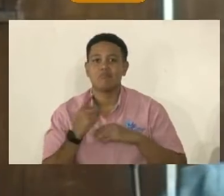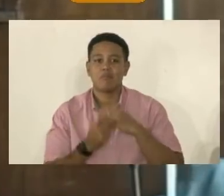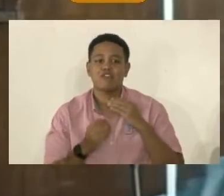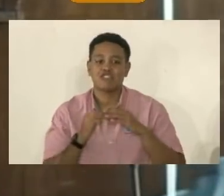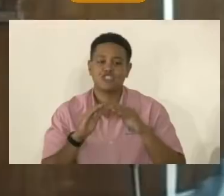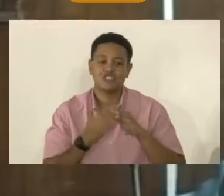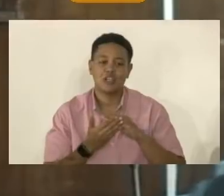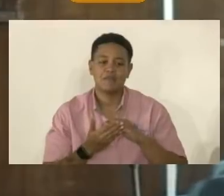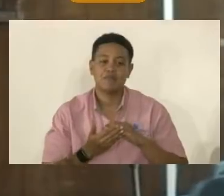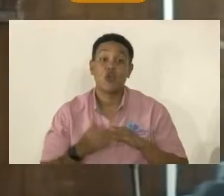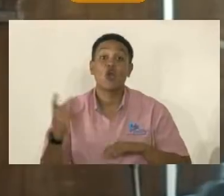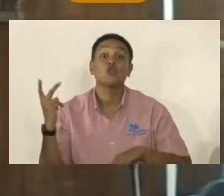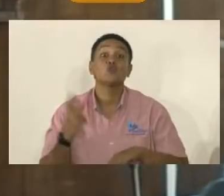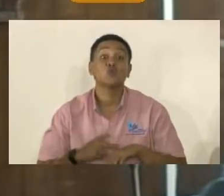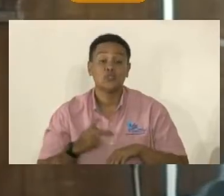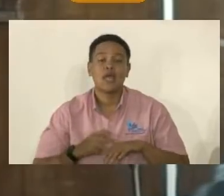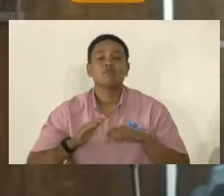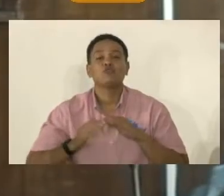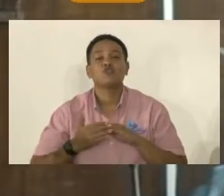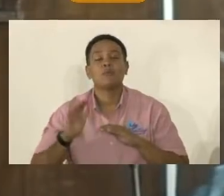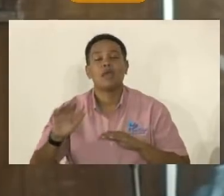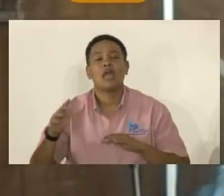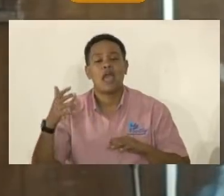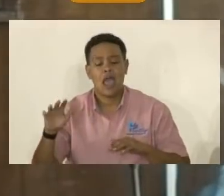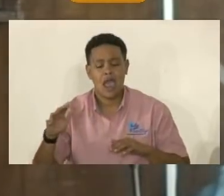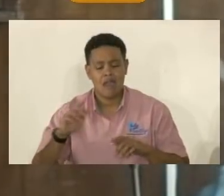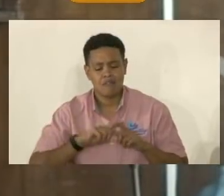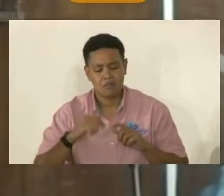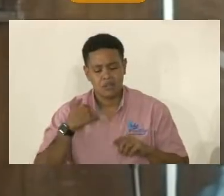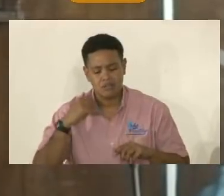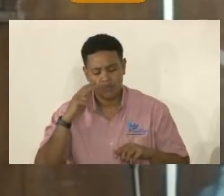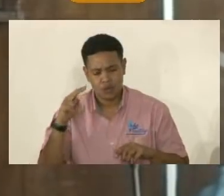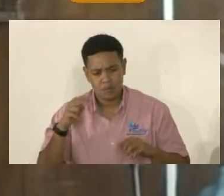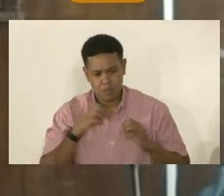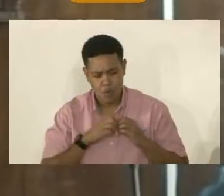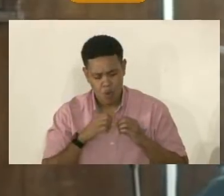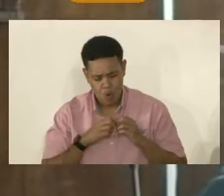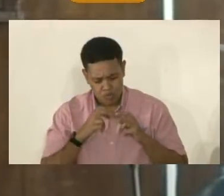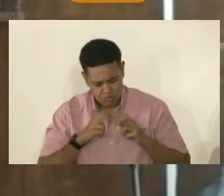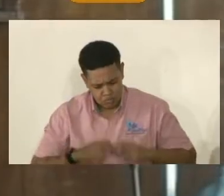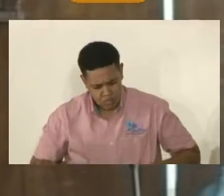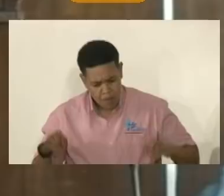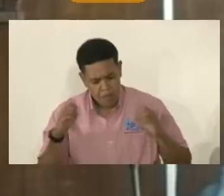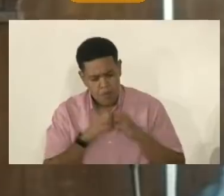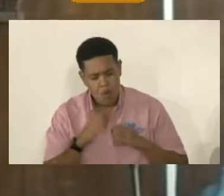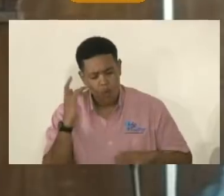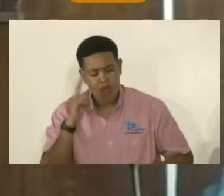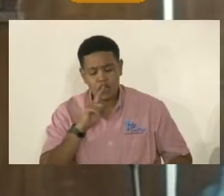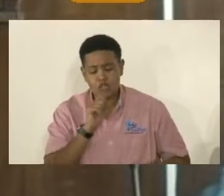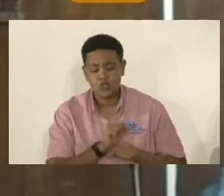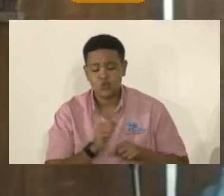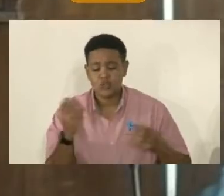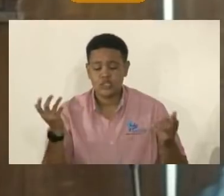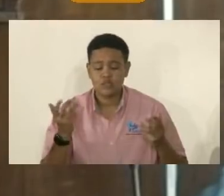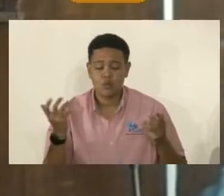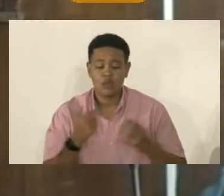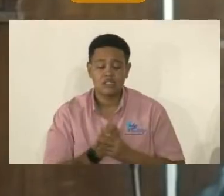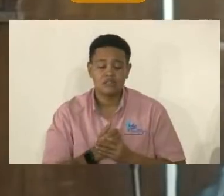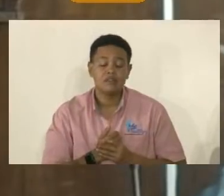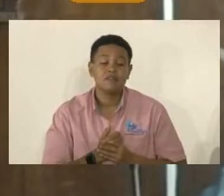twice the Jamaican average. But if we go down, if we drill down even further, because the truth of the matter is,